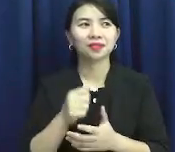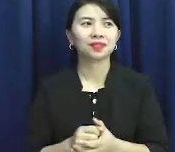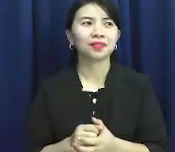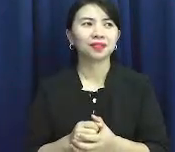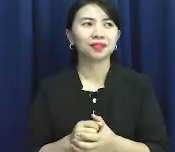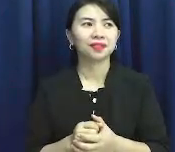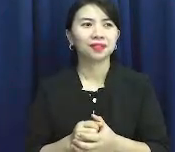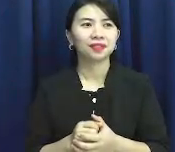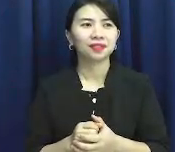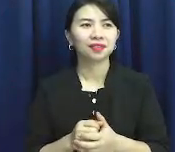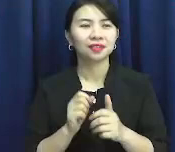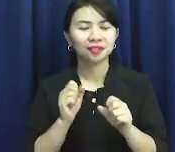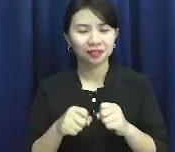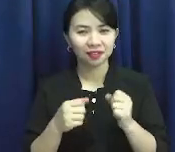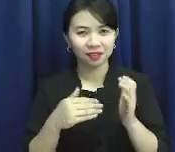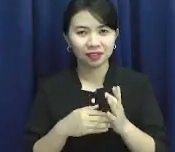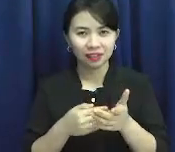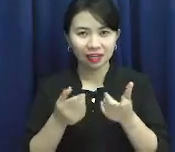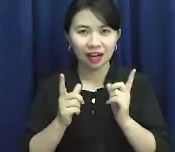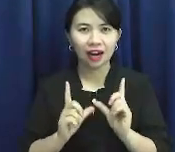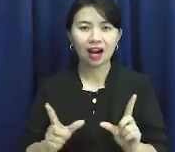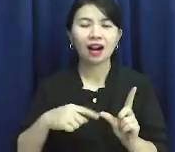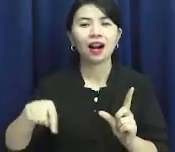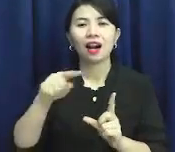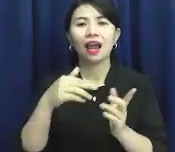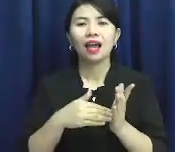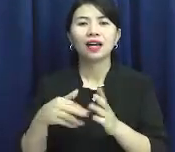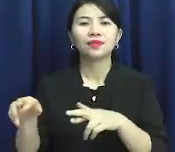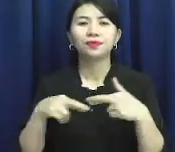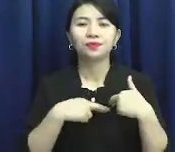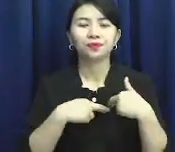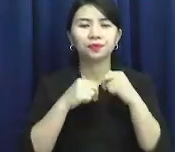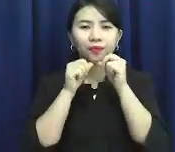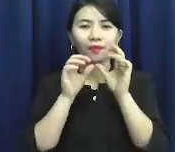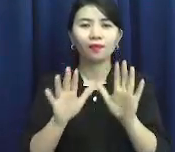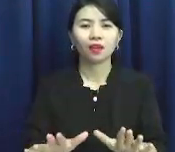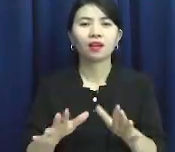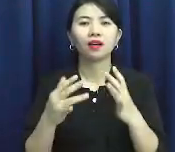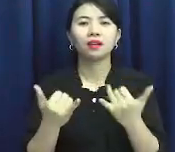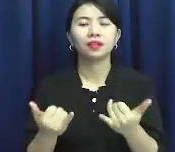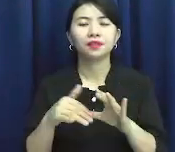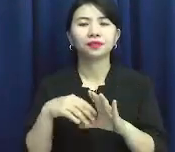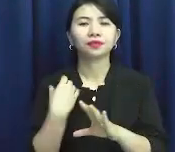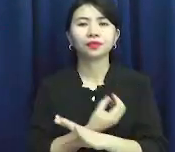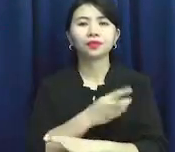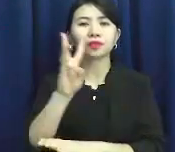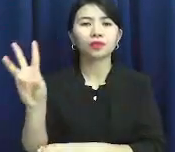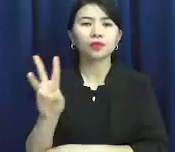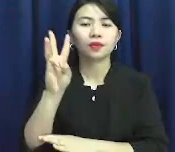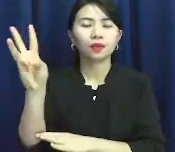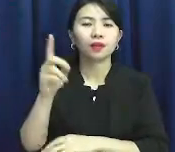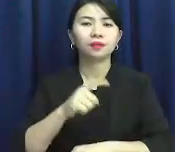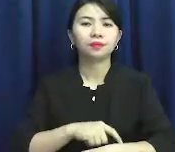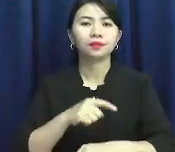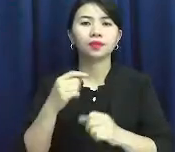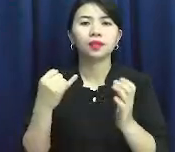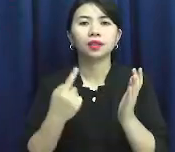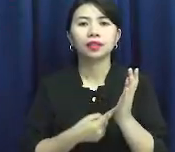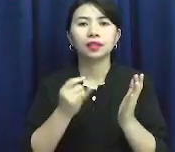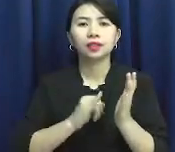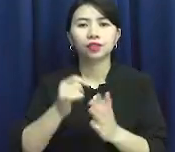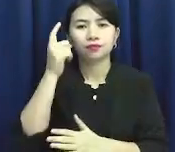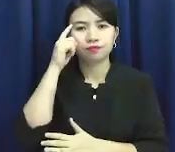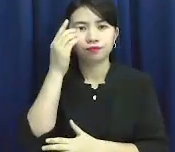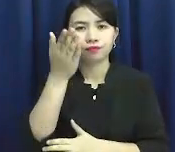The Baptist Lunch. All right, we're in. Tayo po ay nag-receive ng bunch of spiritual lunch. And our Wednesday episode ay para sa inyo mga